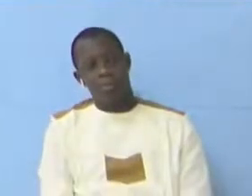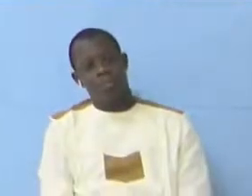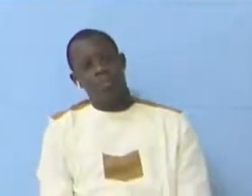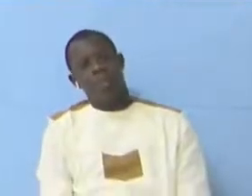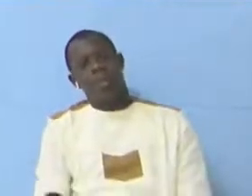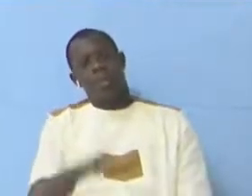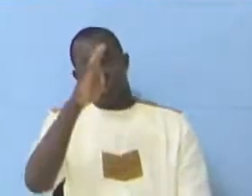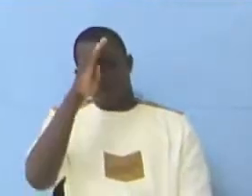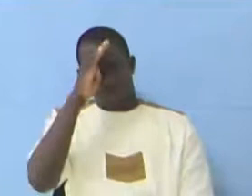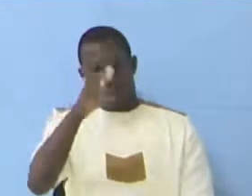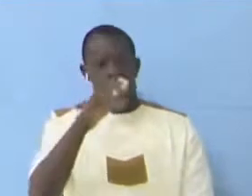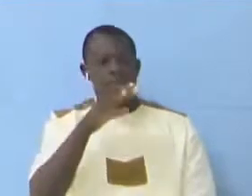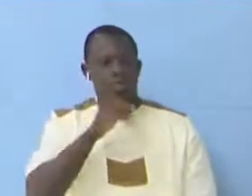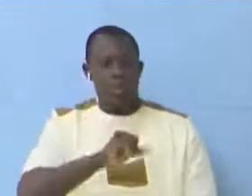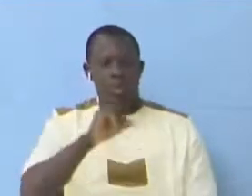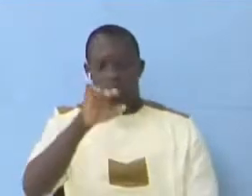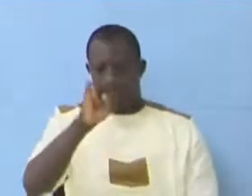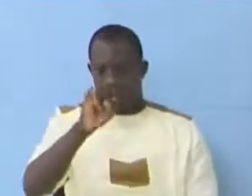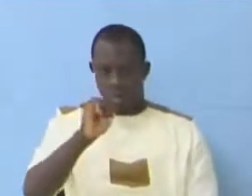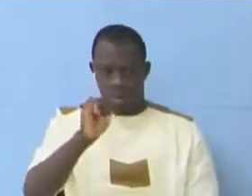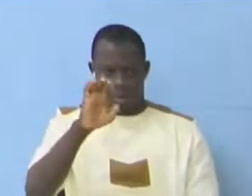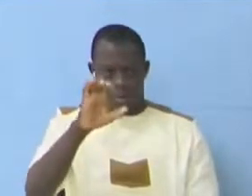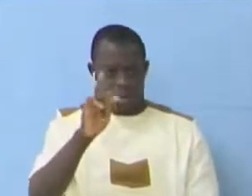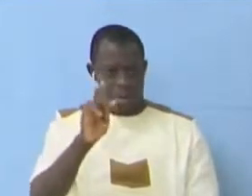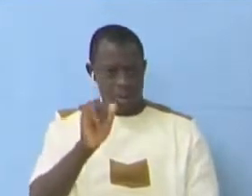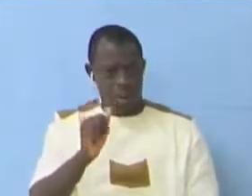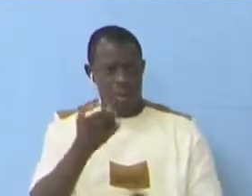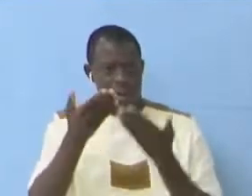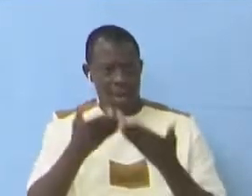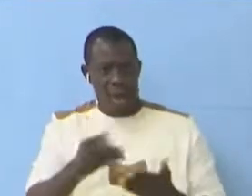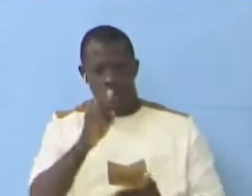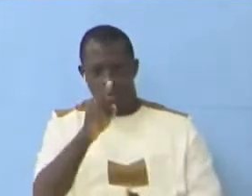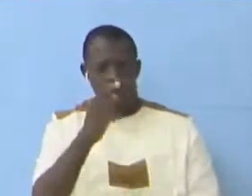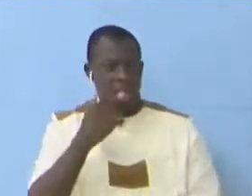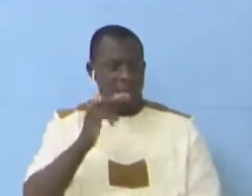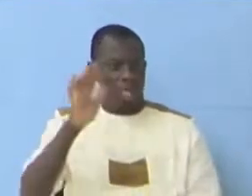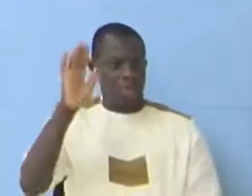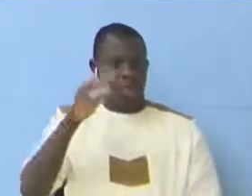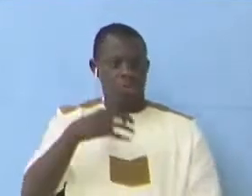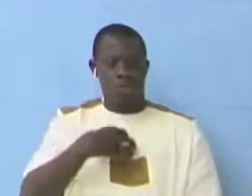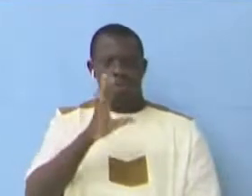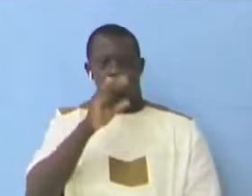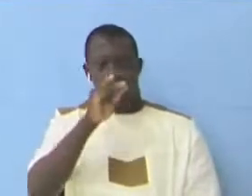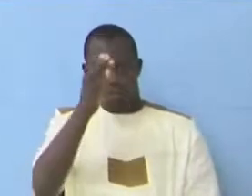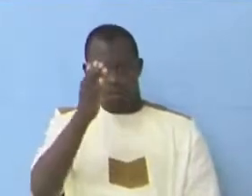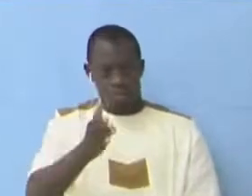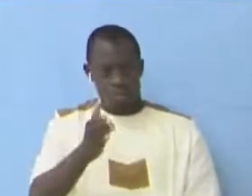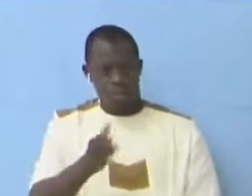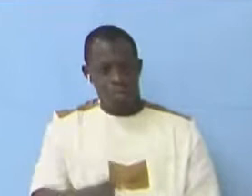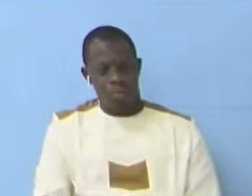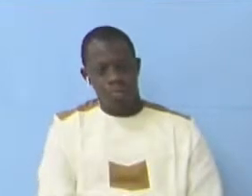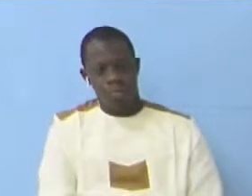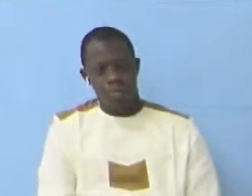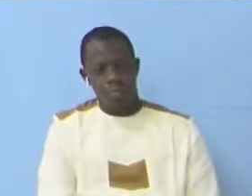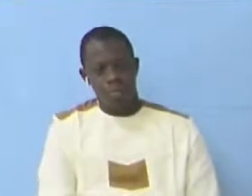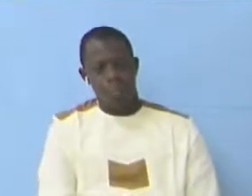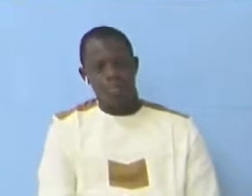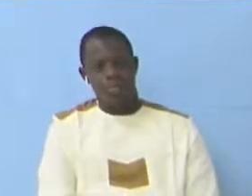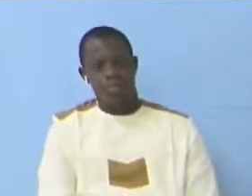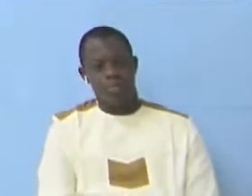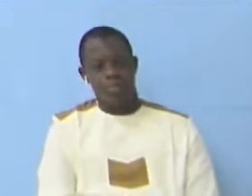Thank you, Mr. Seka. You've just taken an oath to speak the truth. Mr. Seka,